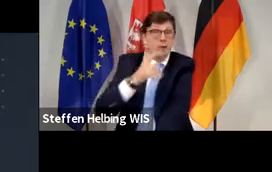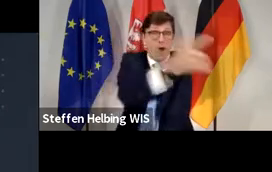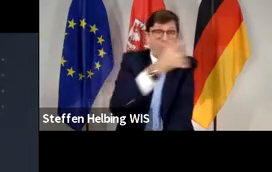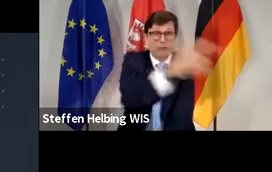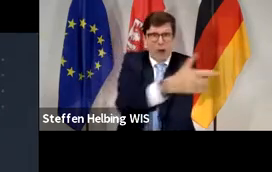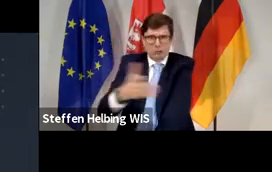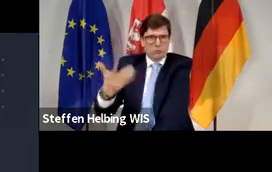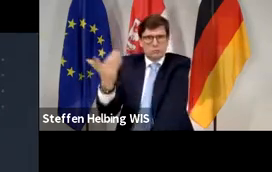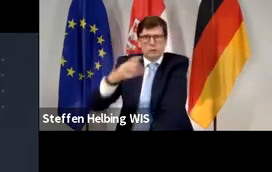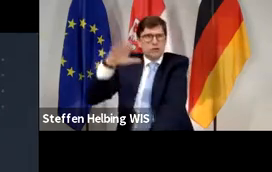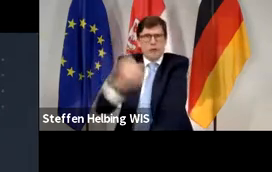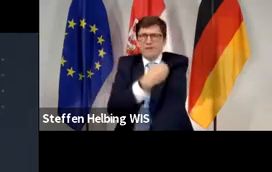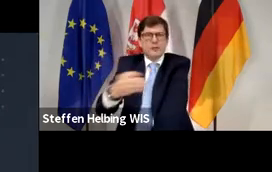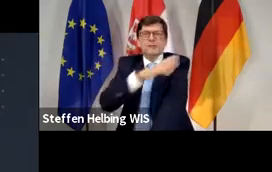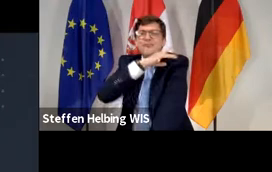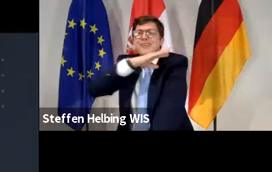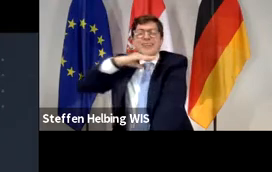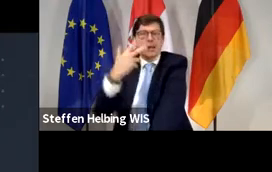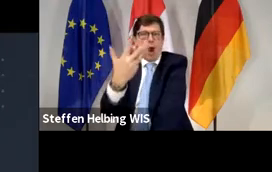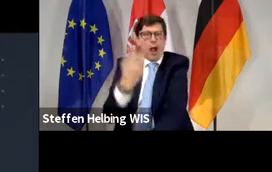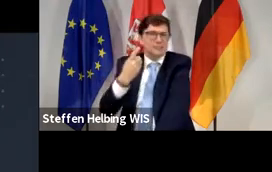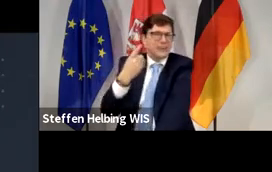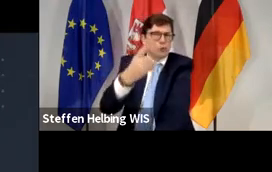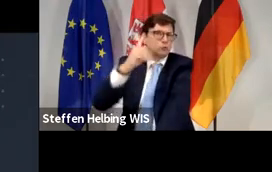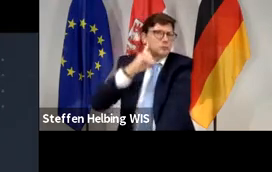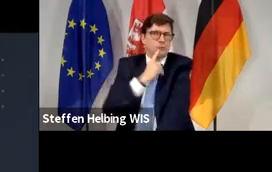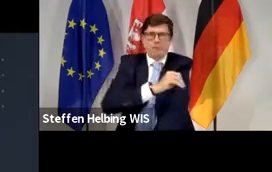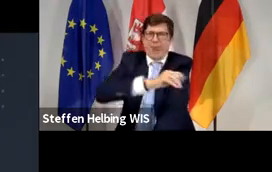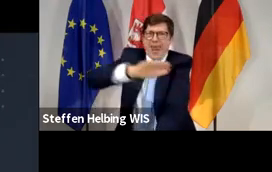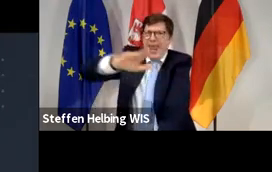the doctor or you're sitting at home and